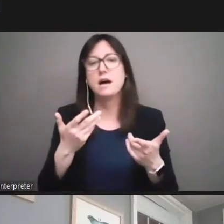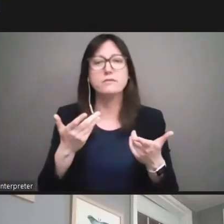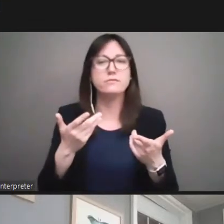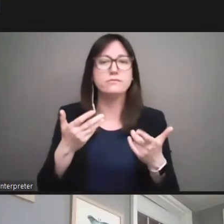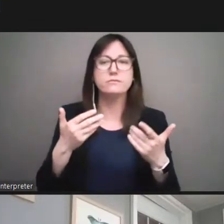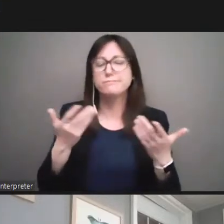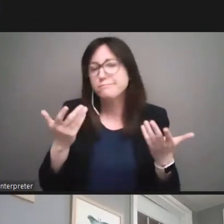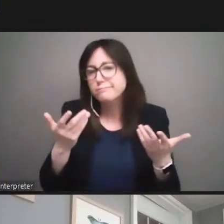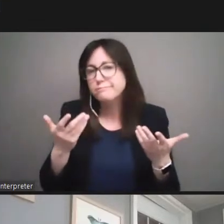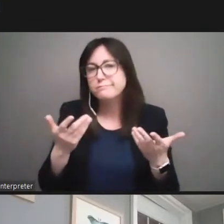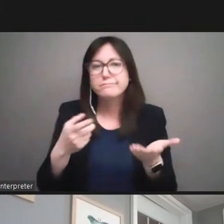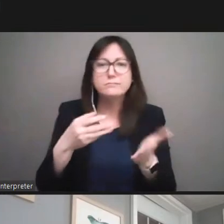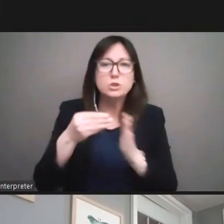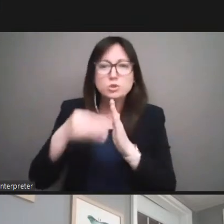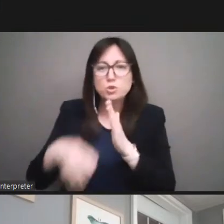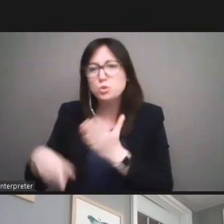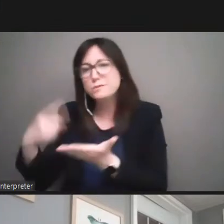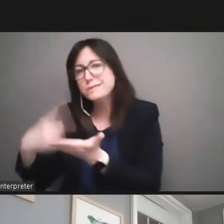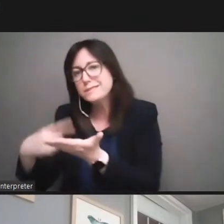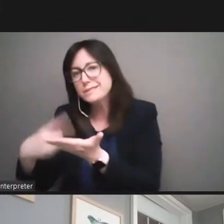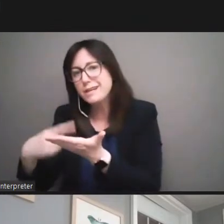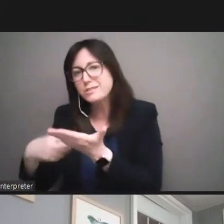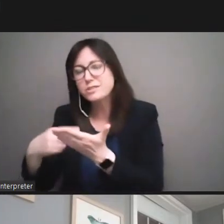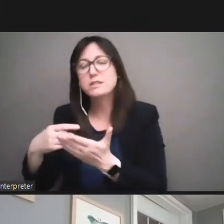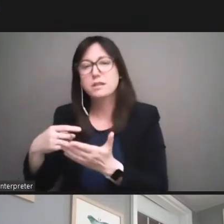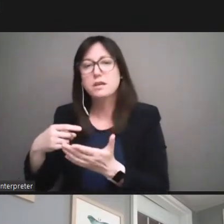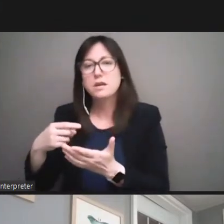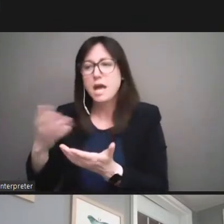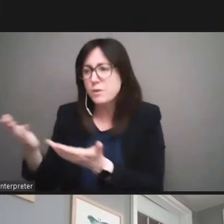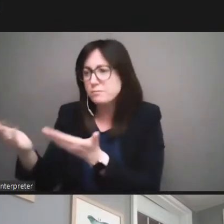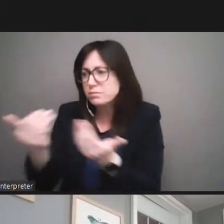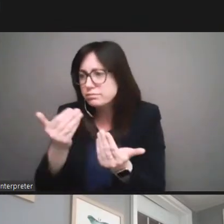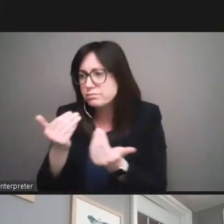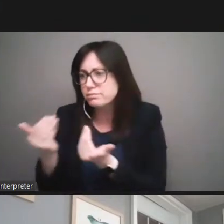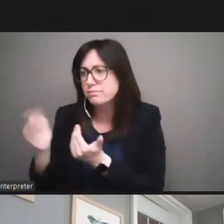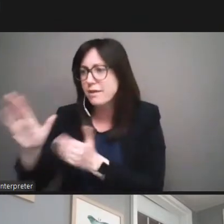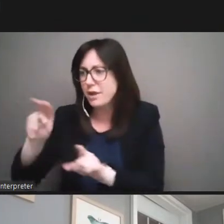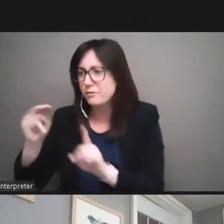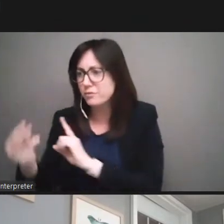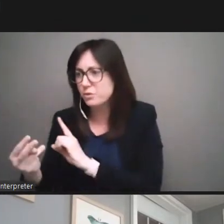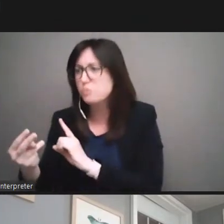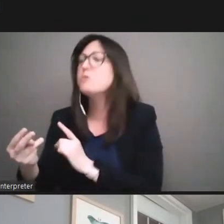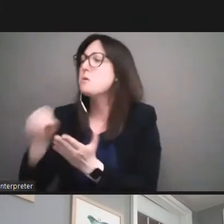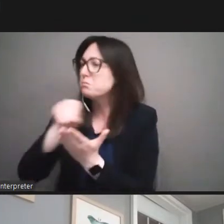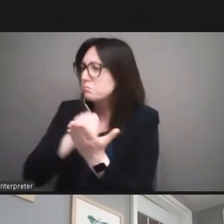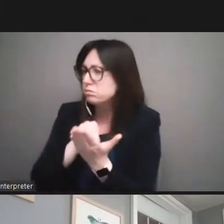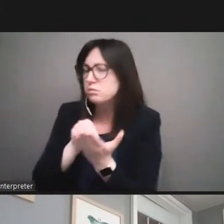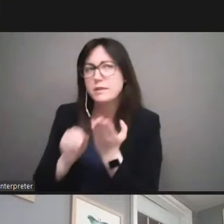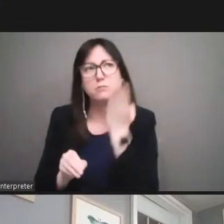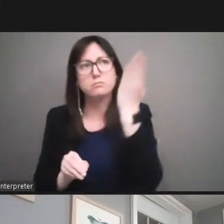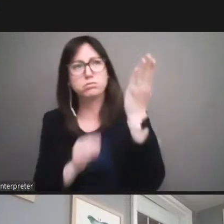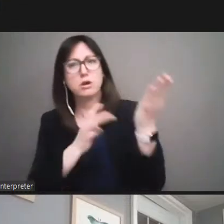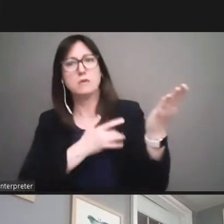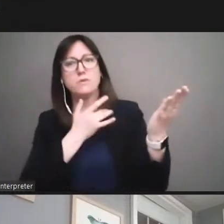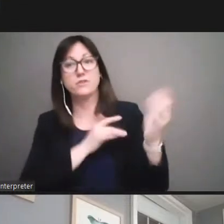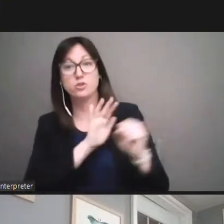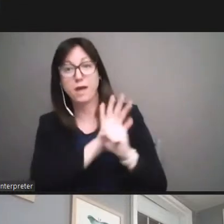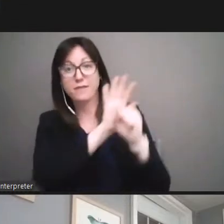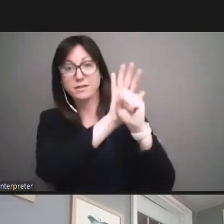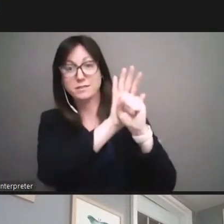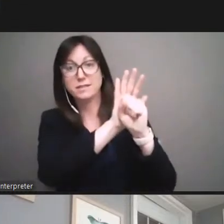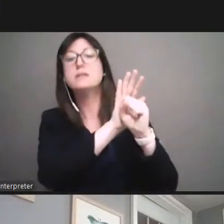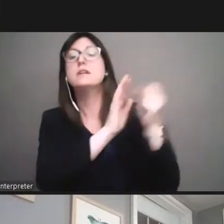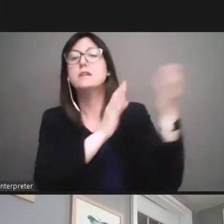with our students. And it's from their asks that we then brought it to our provincial advocacy organization, who then brought it